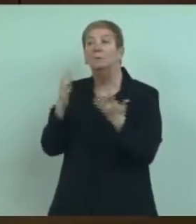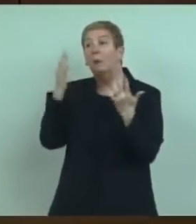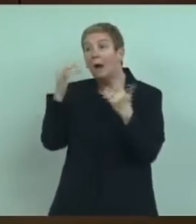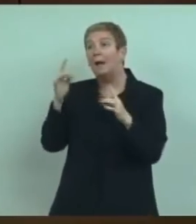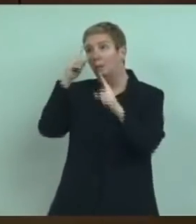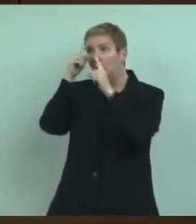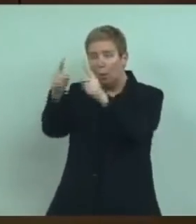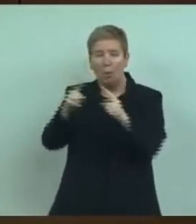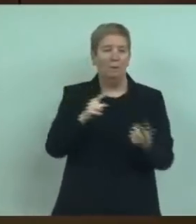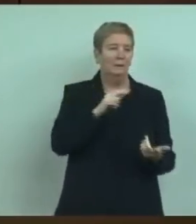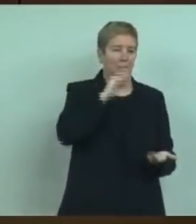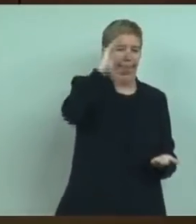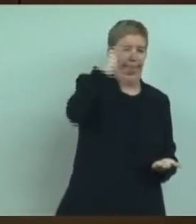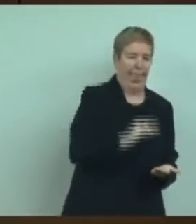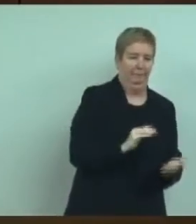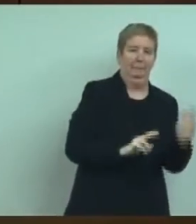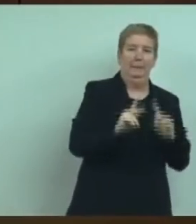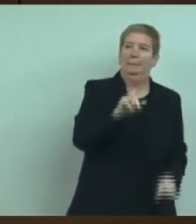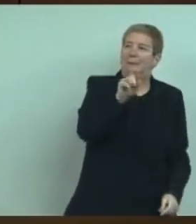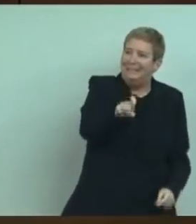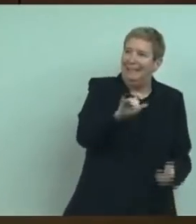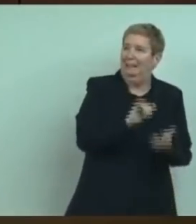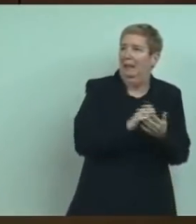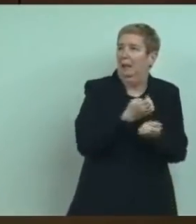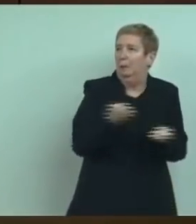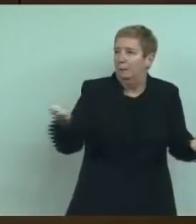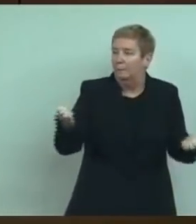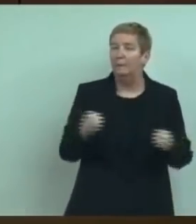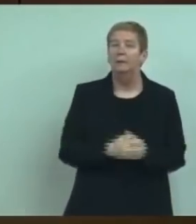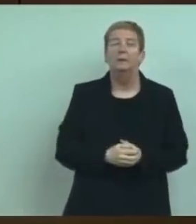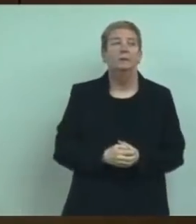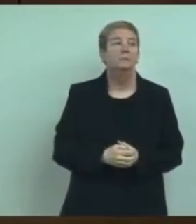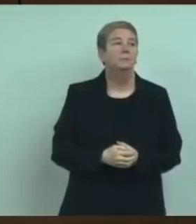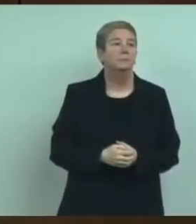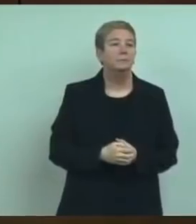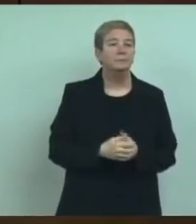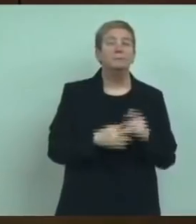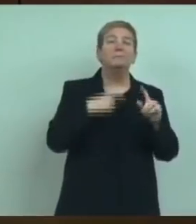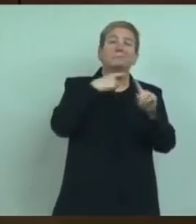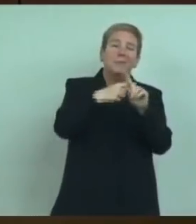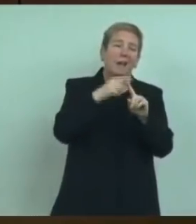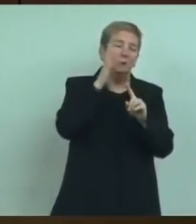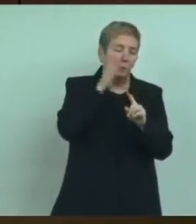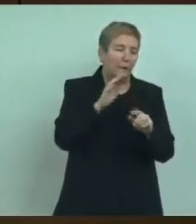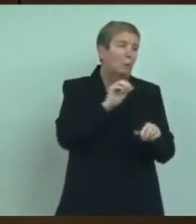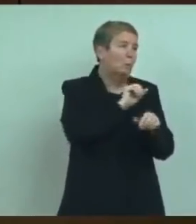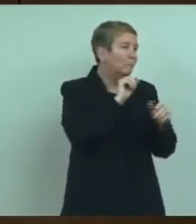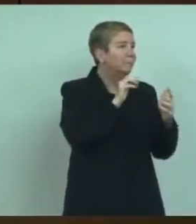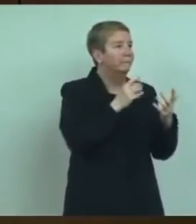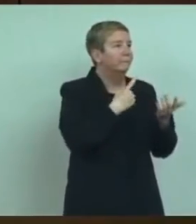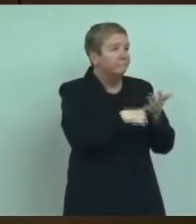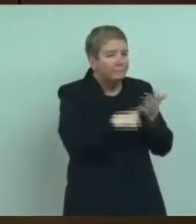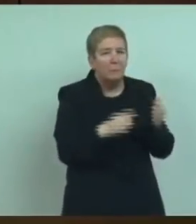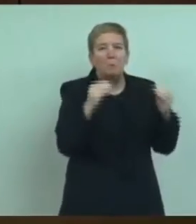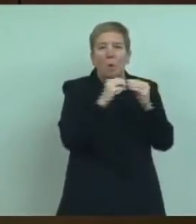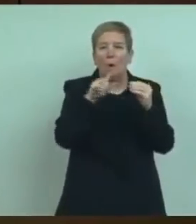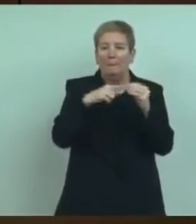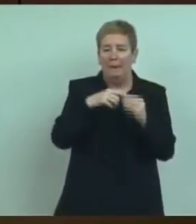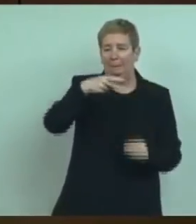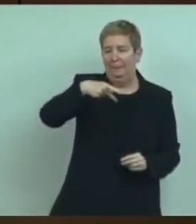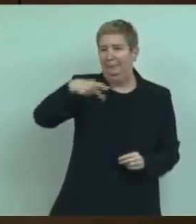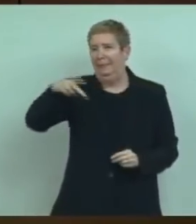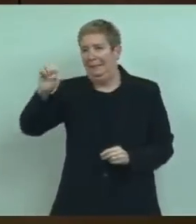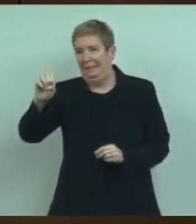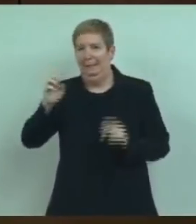this life-saving equipment. And we're also going to do more to talk about personal protective equipment or gear, but I want to kind of give